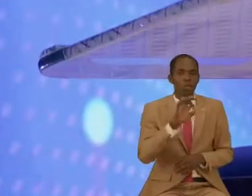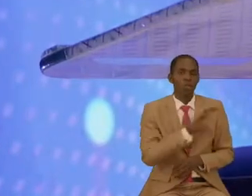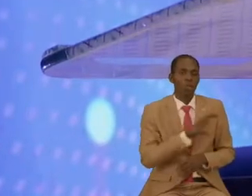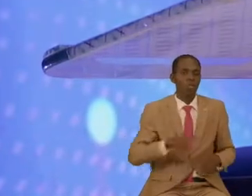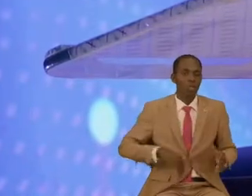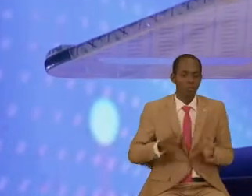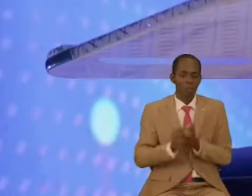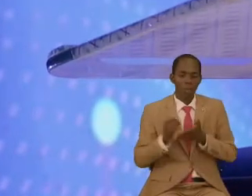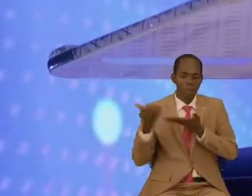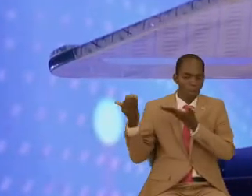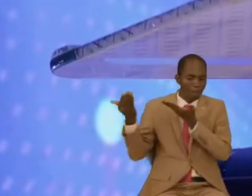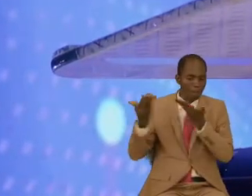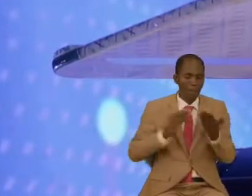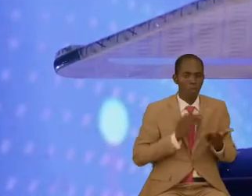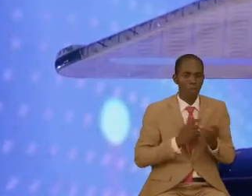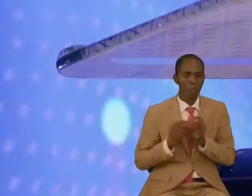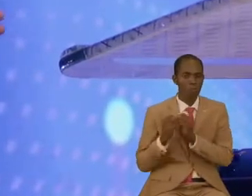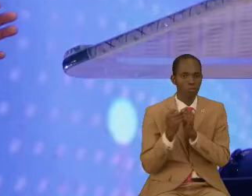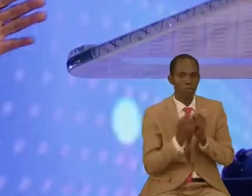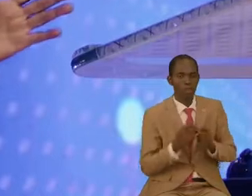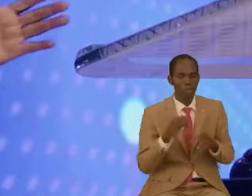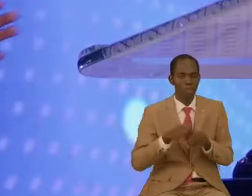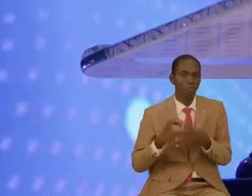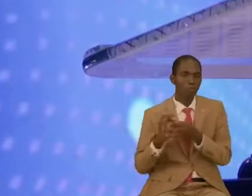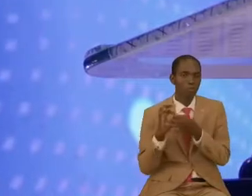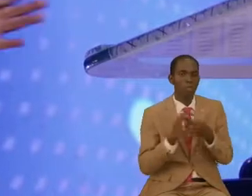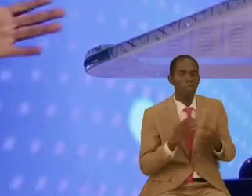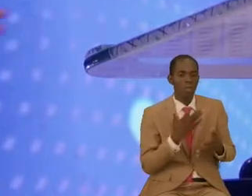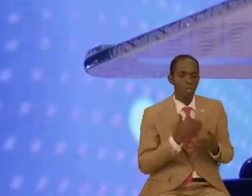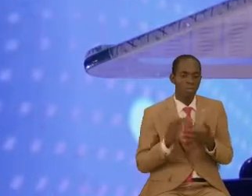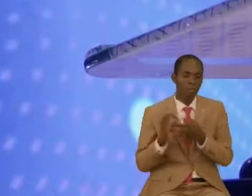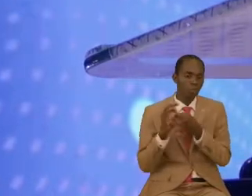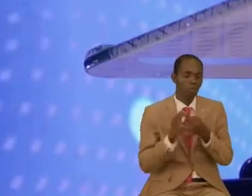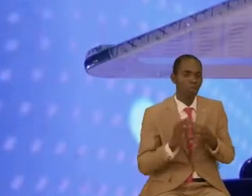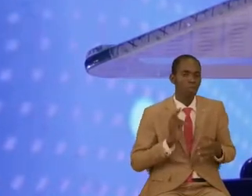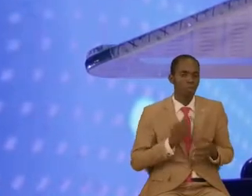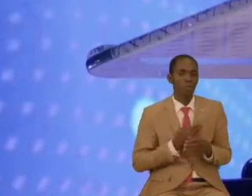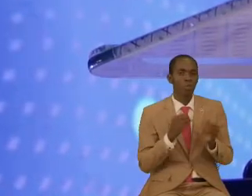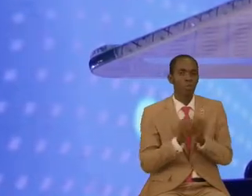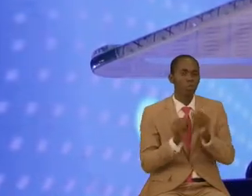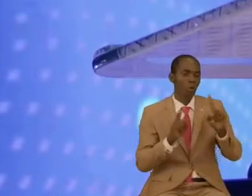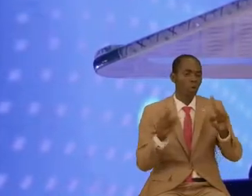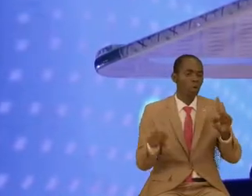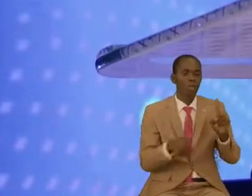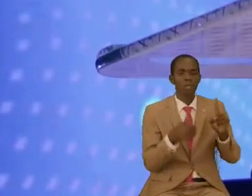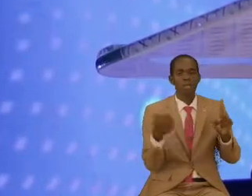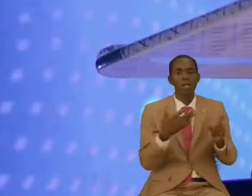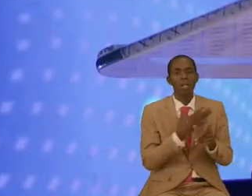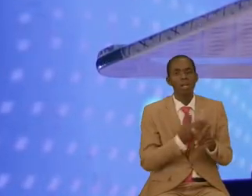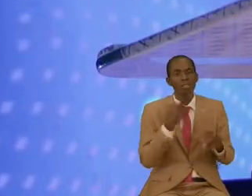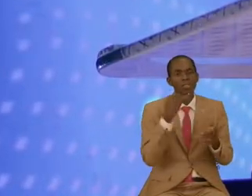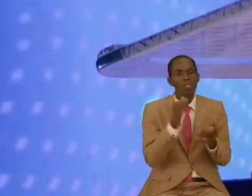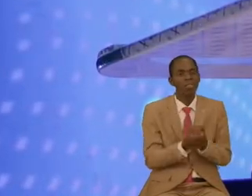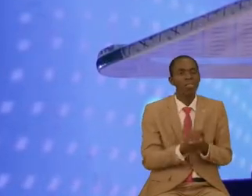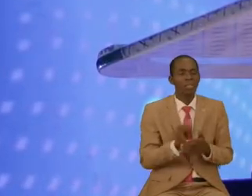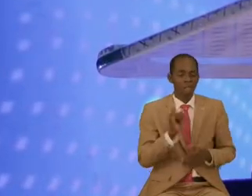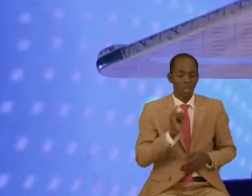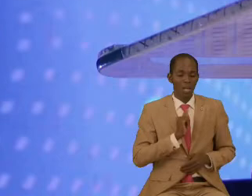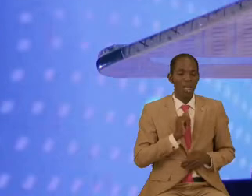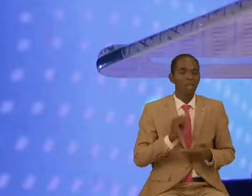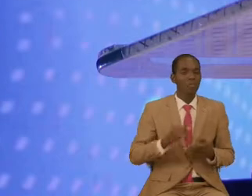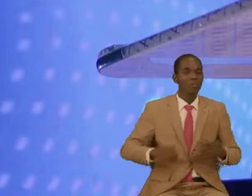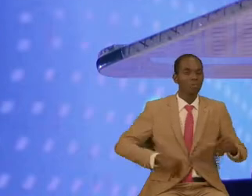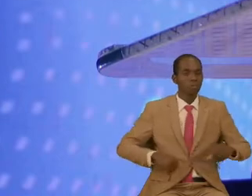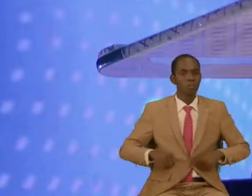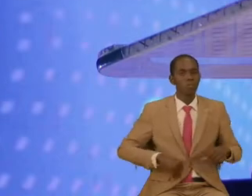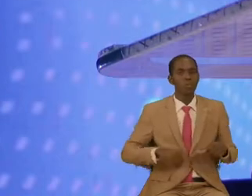us, reconciled us with God, and also united us with one another. He said, I glory in that